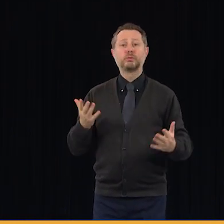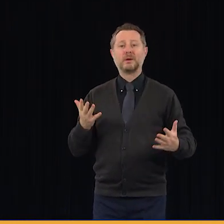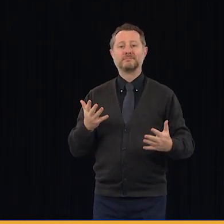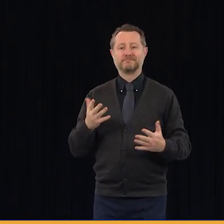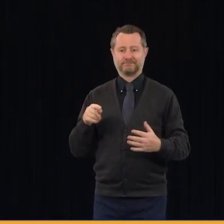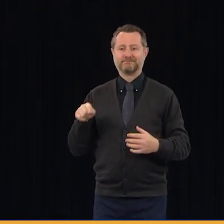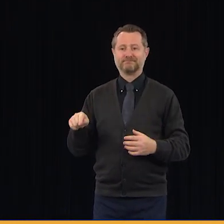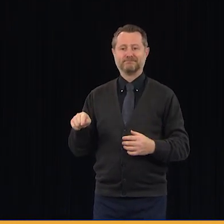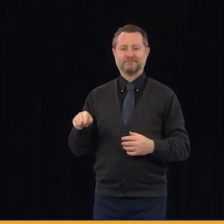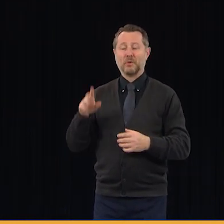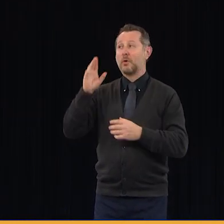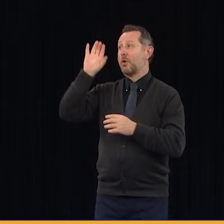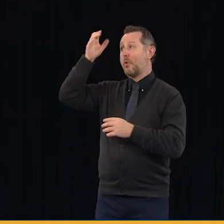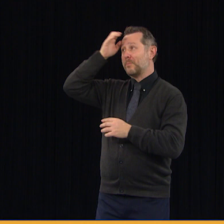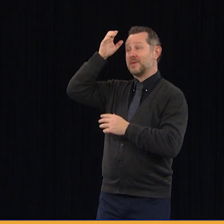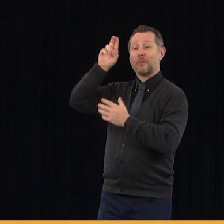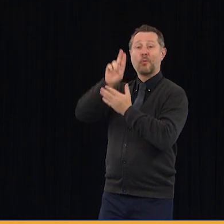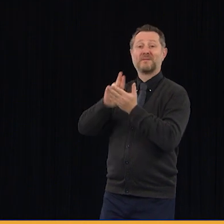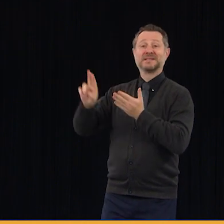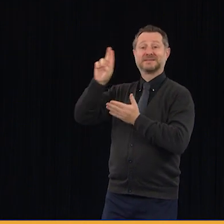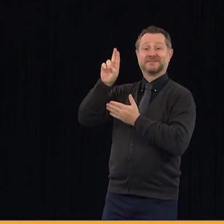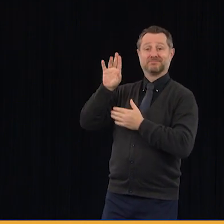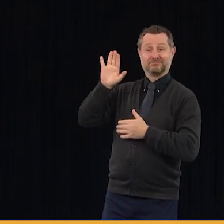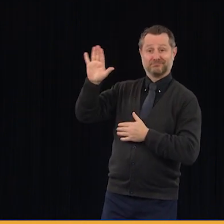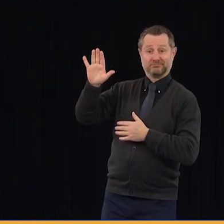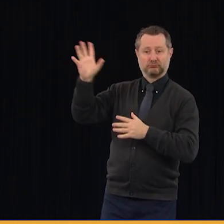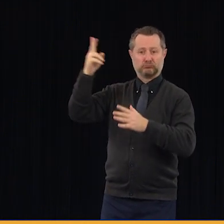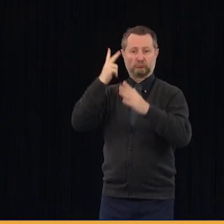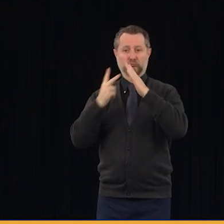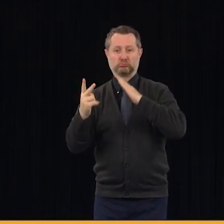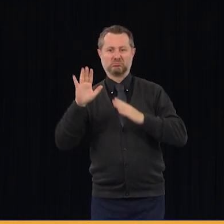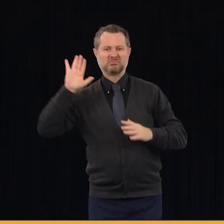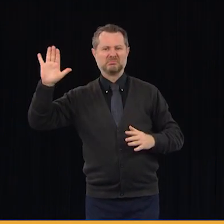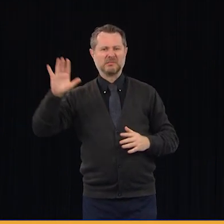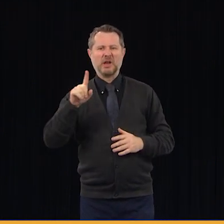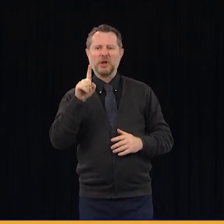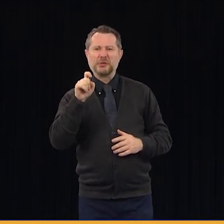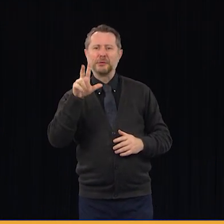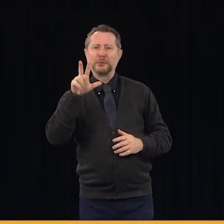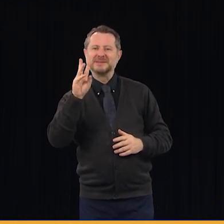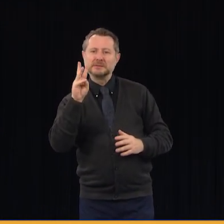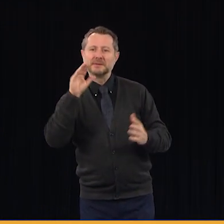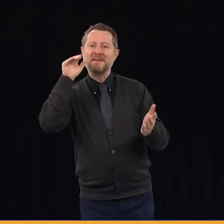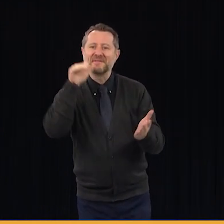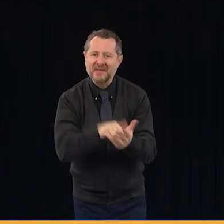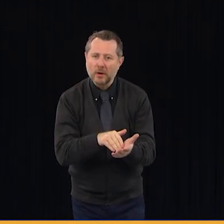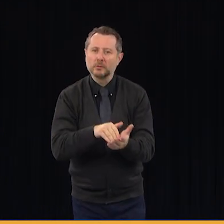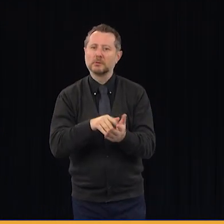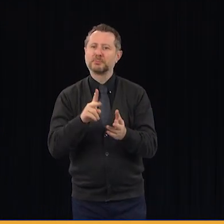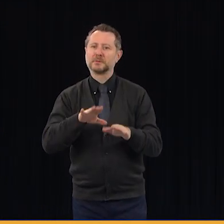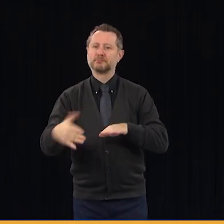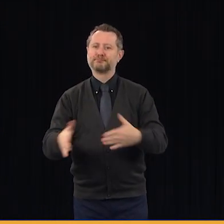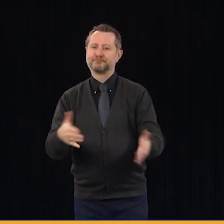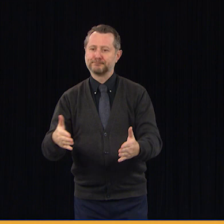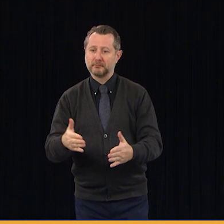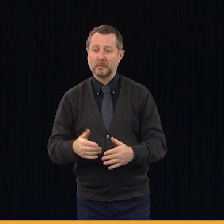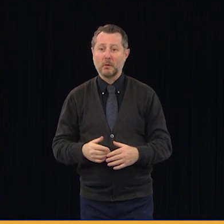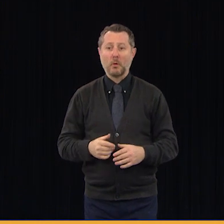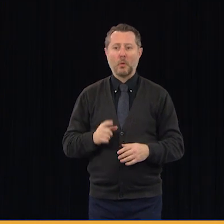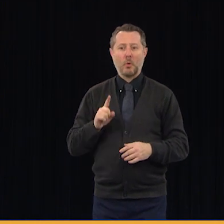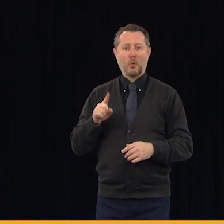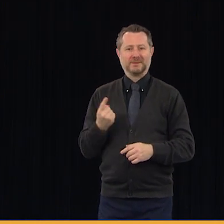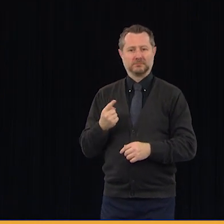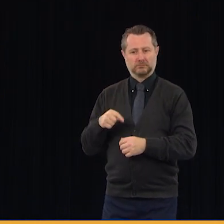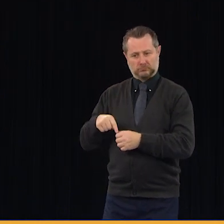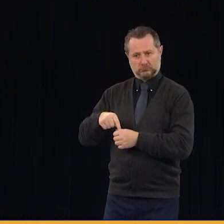could have 136,000 people in New York City only who would be